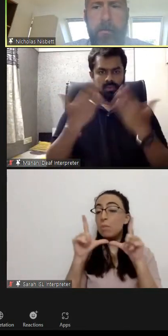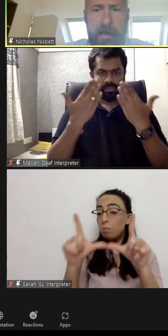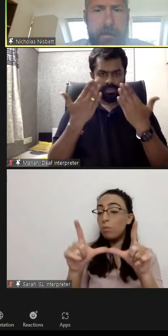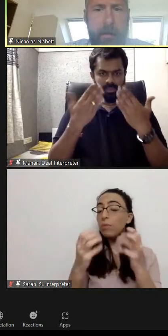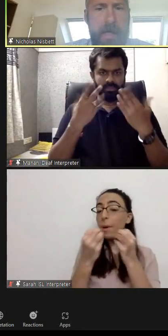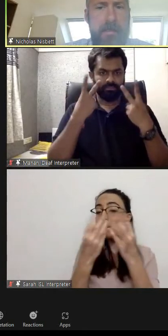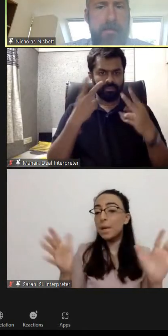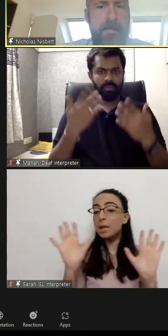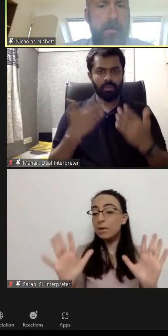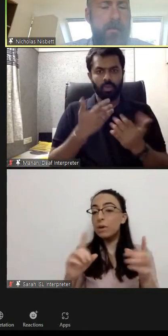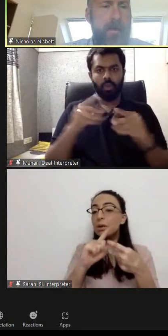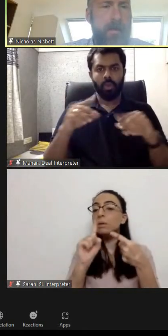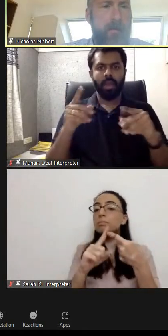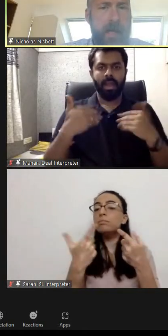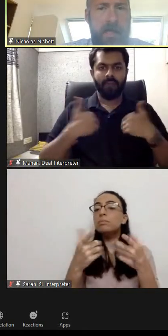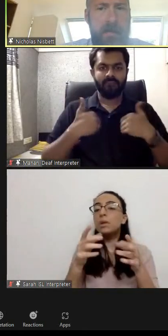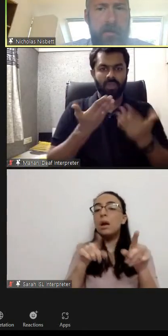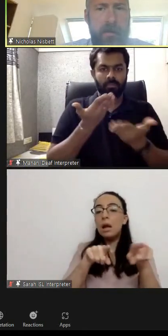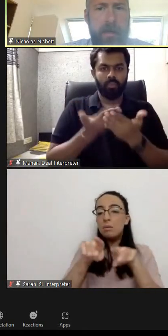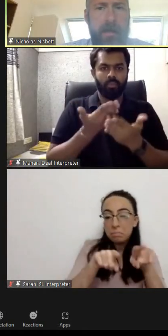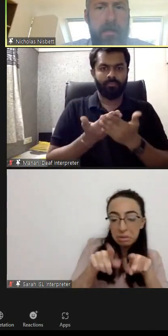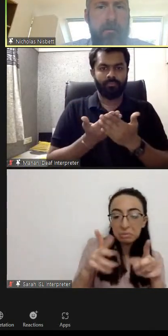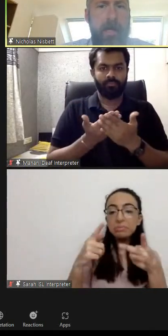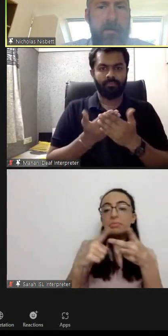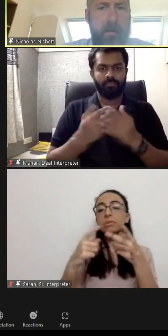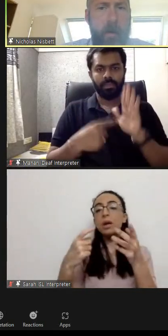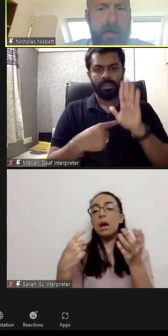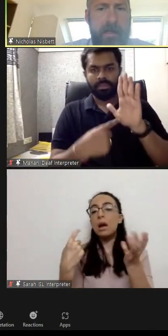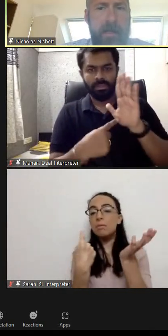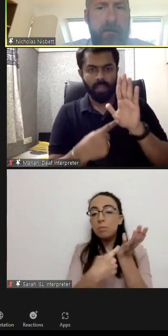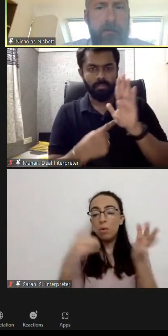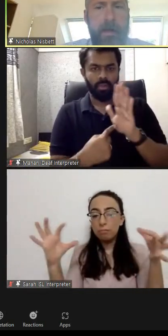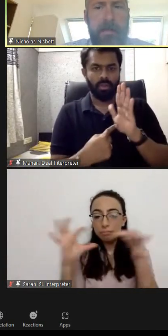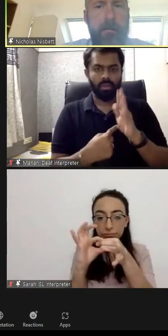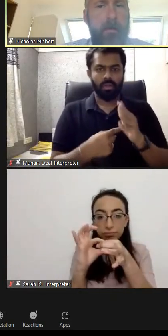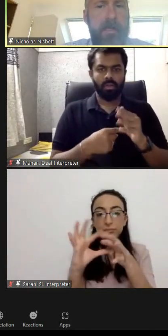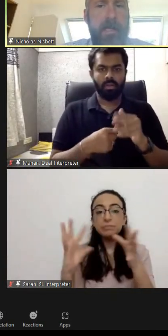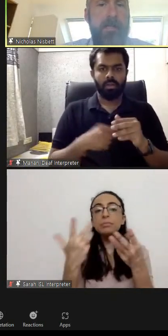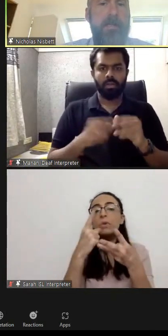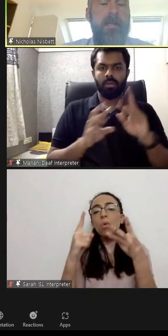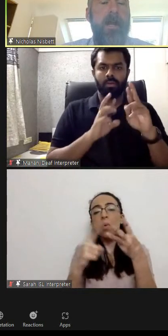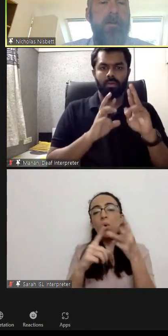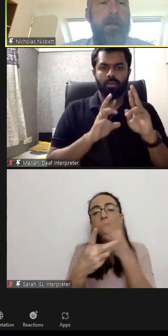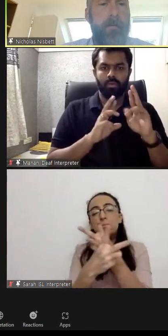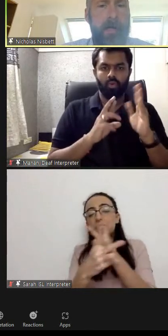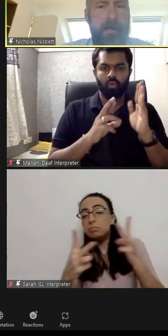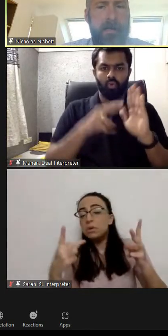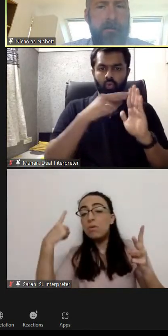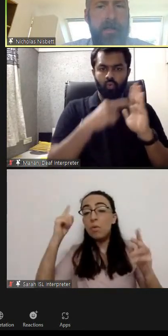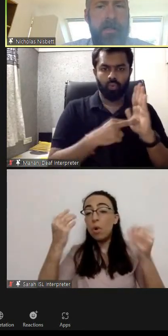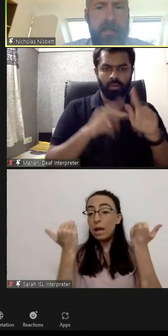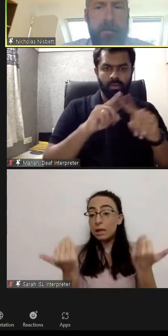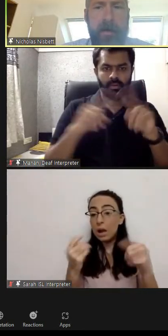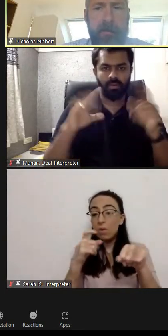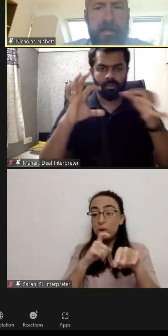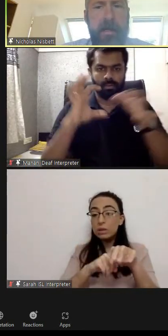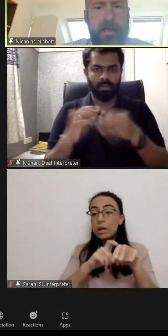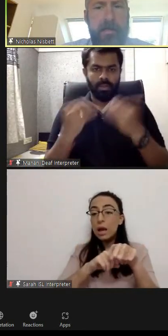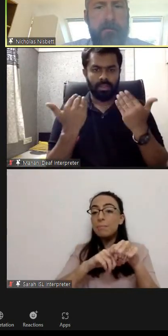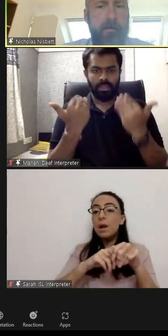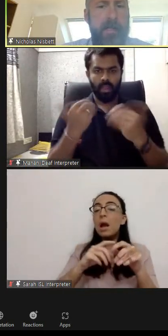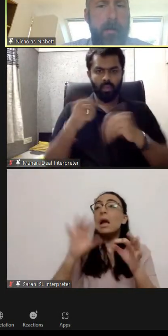are experimental, some of them are correlational, many of them qualitative, and some of which take us to the current horizons of